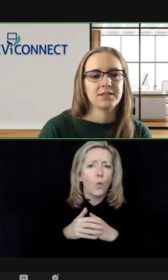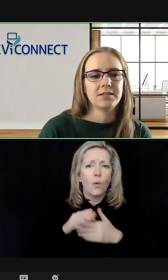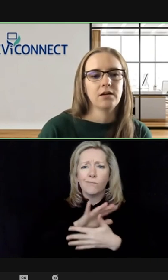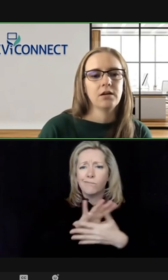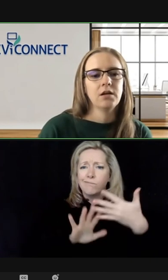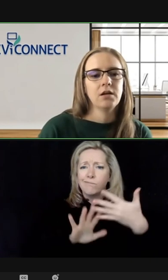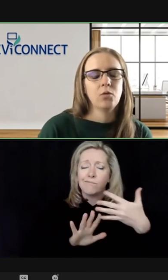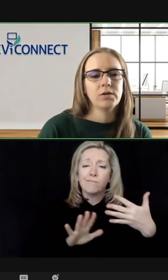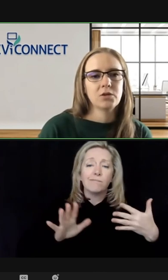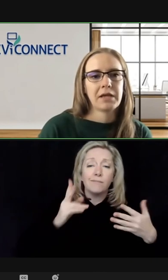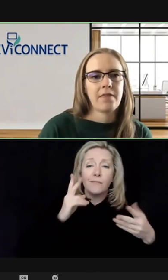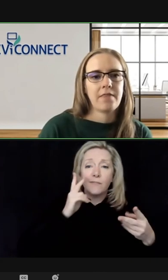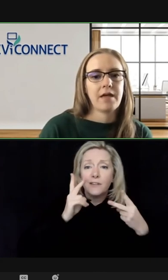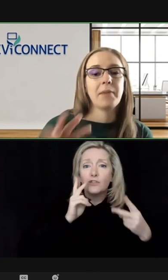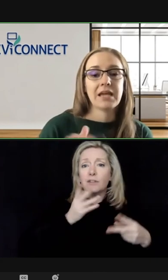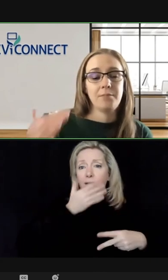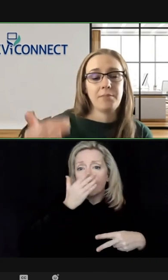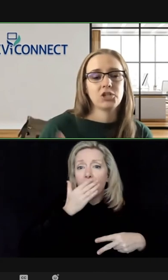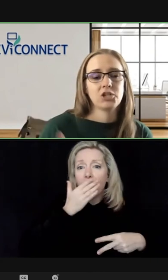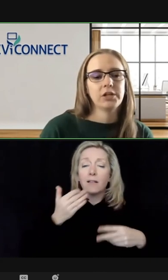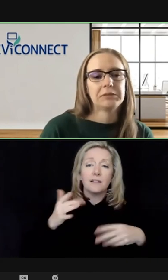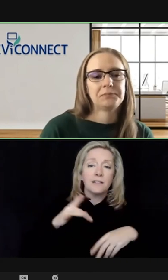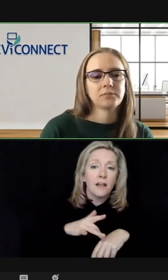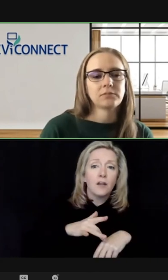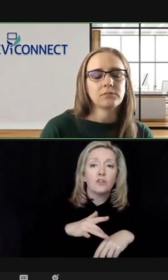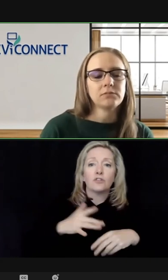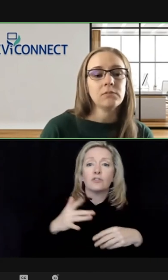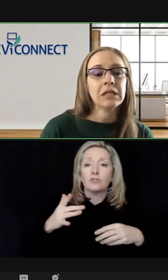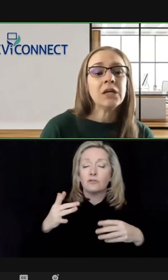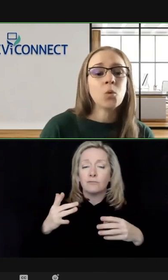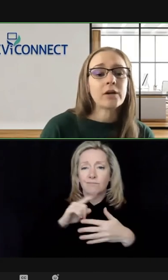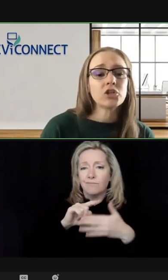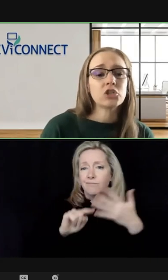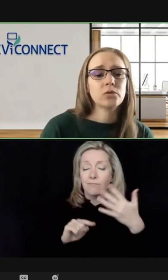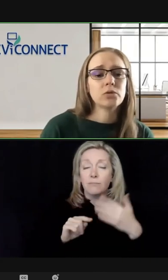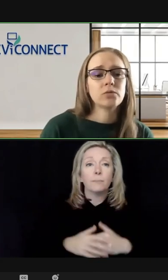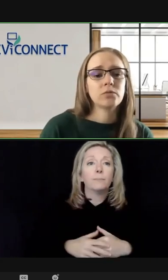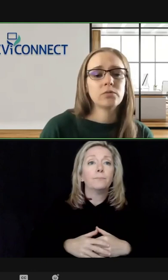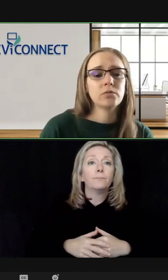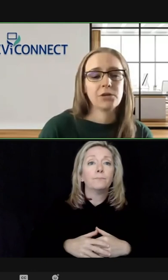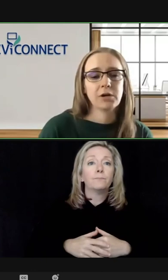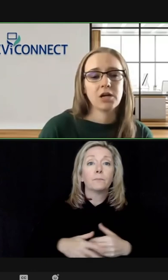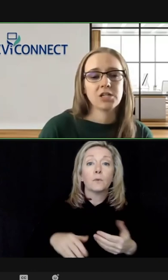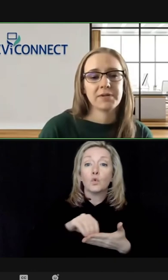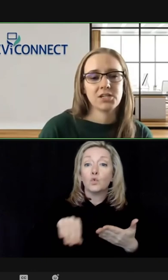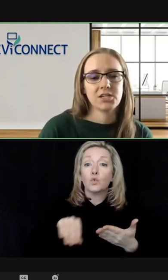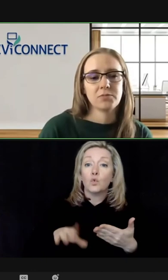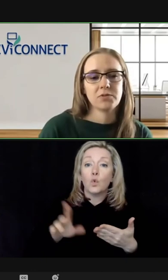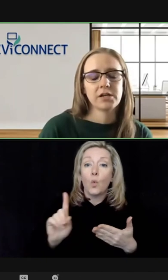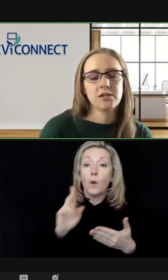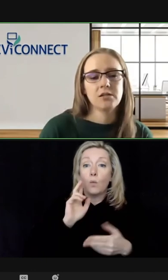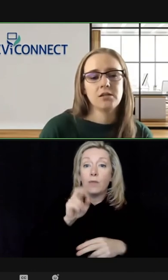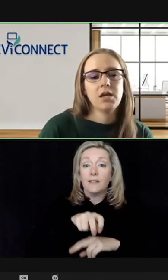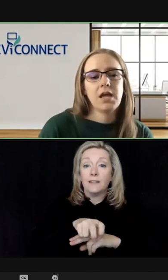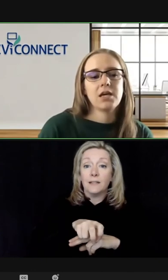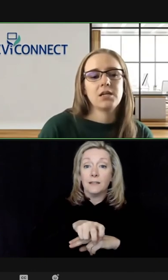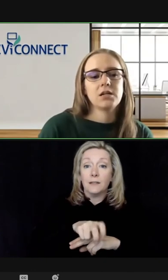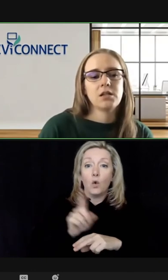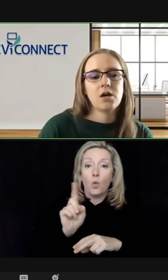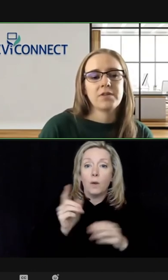things need to be considered? What's going on there that might impact your learner? Where is your student sitting in regard to presentation